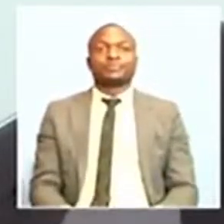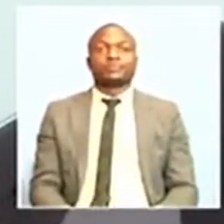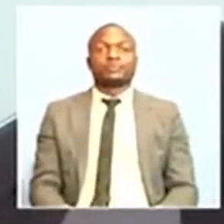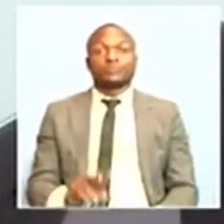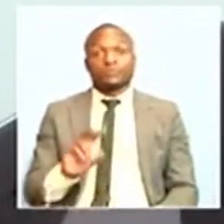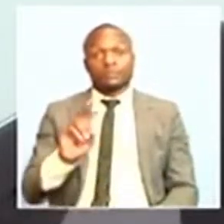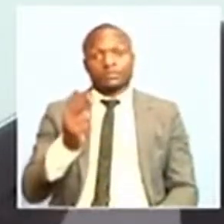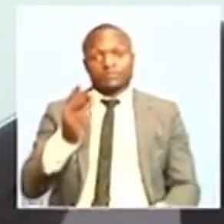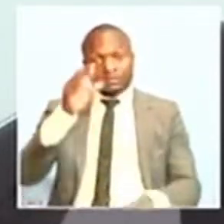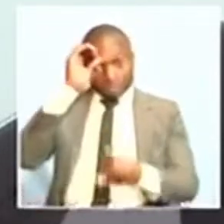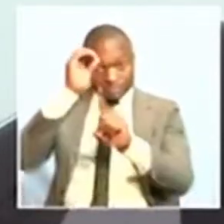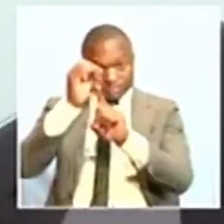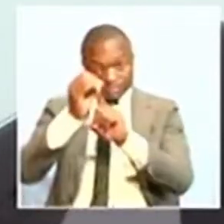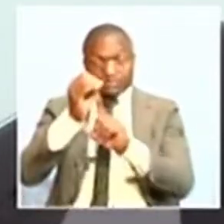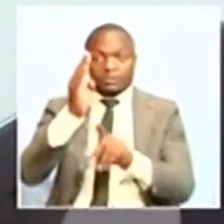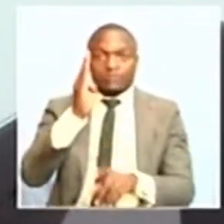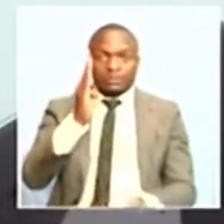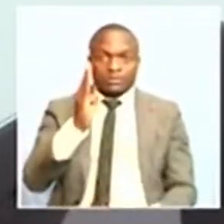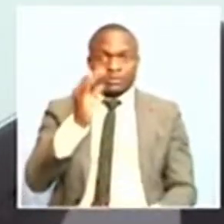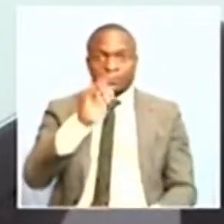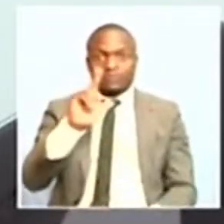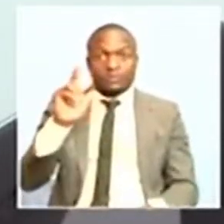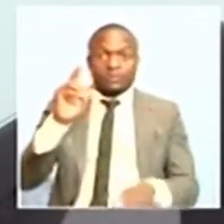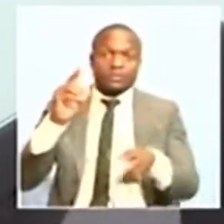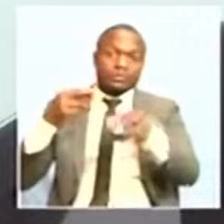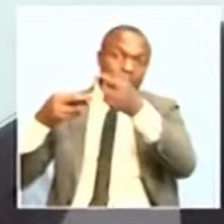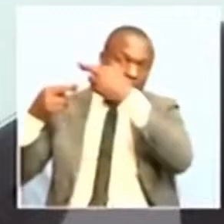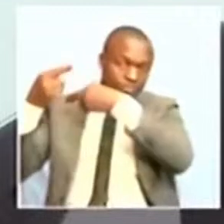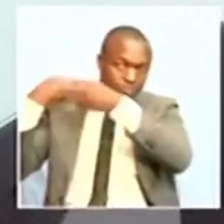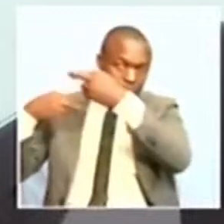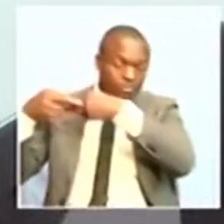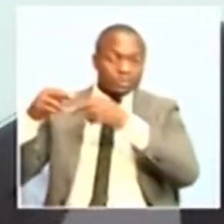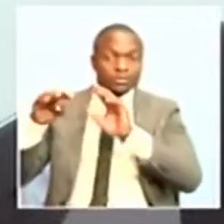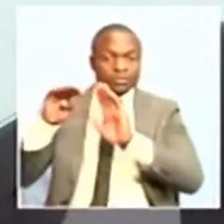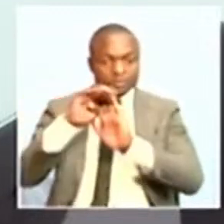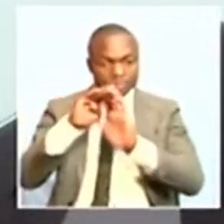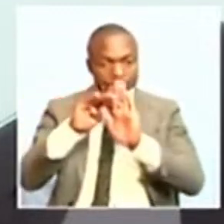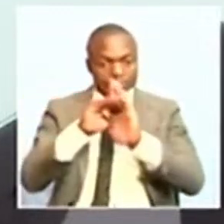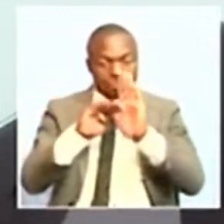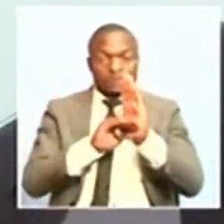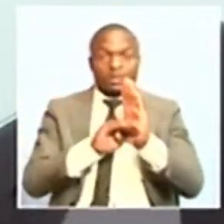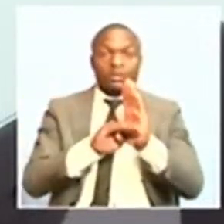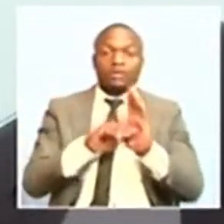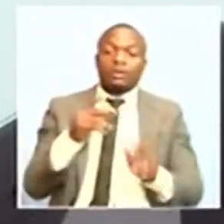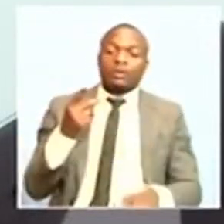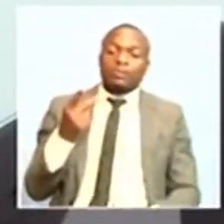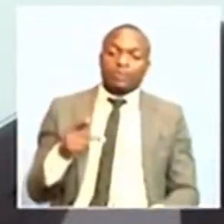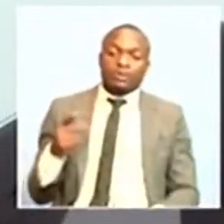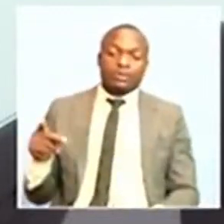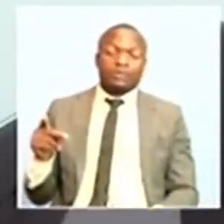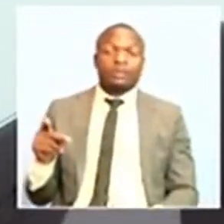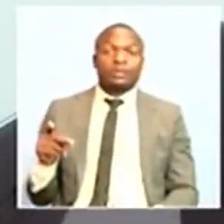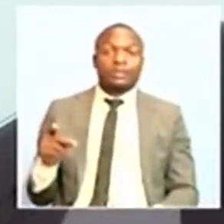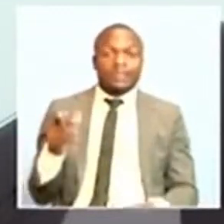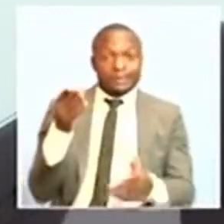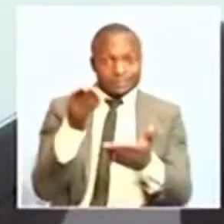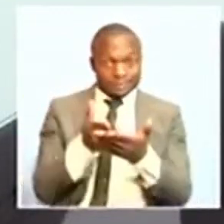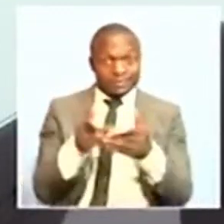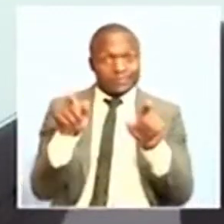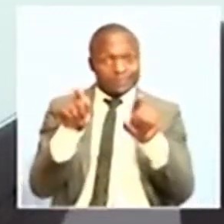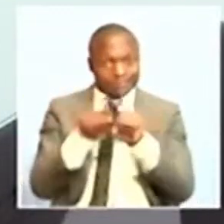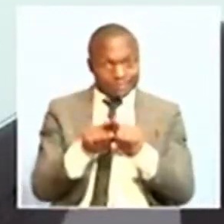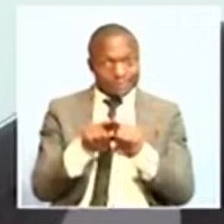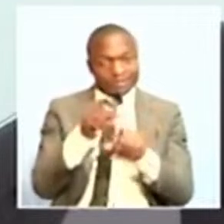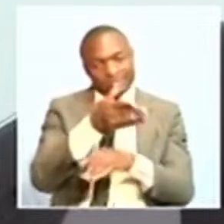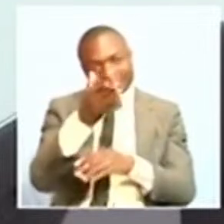The second object of the bill, Honorable Chair, is to revise the list of goods subject to surtax. And similarly,